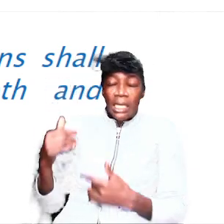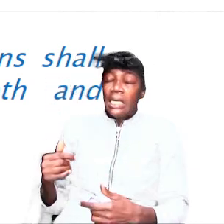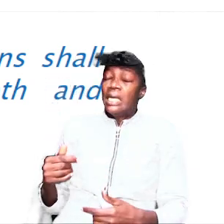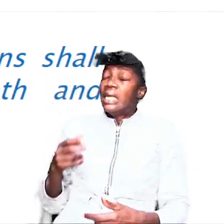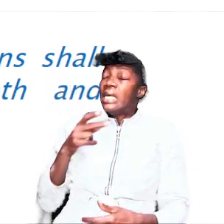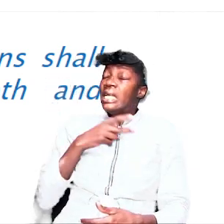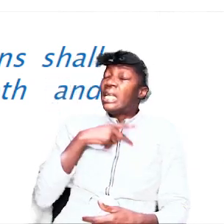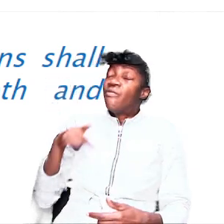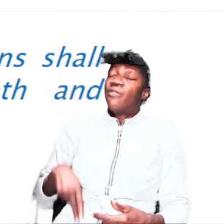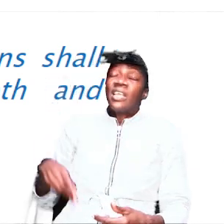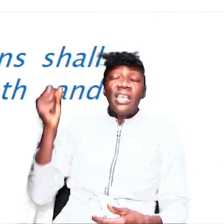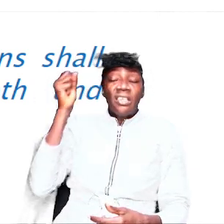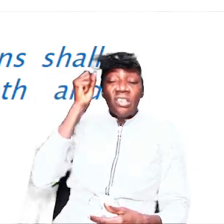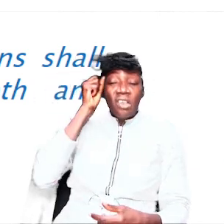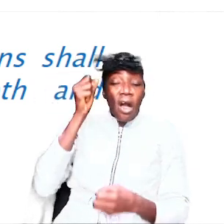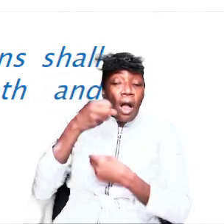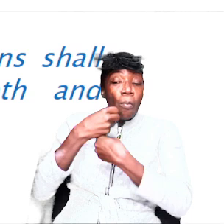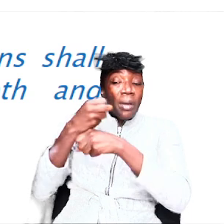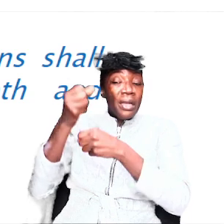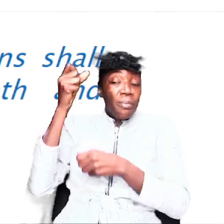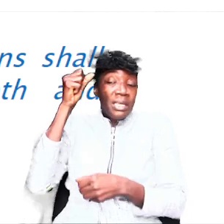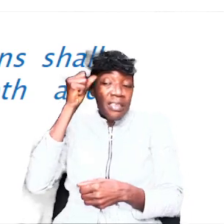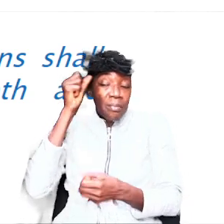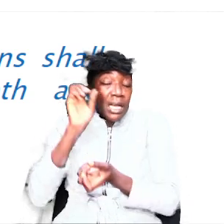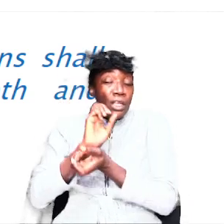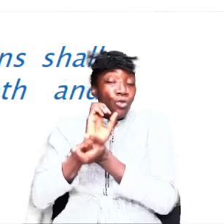had made up in his mind to change his ways,